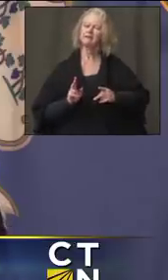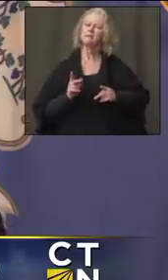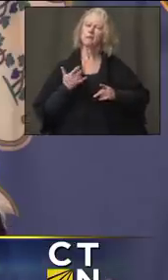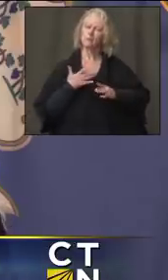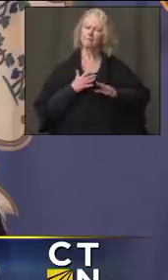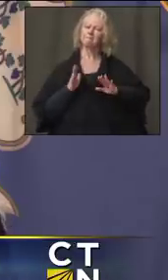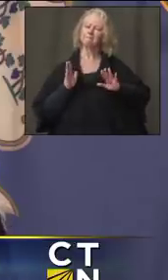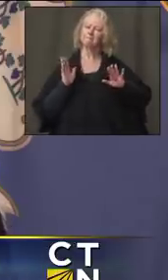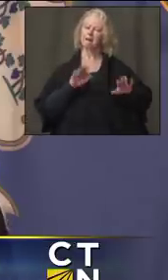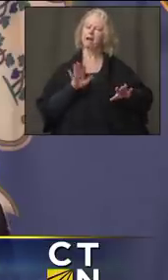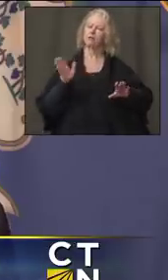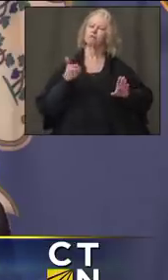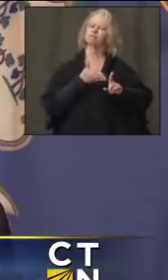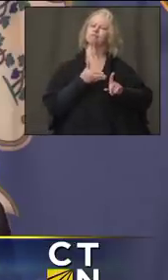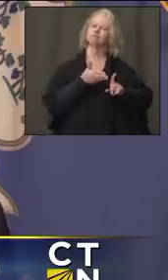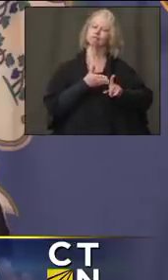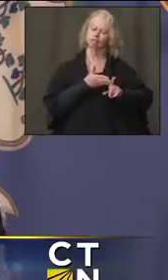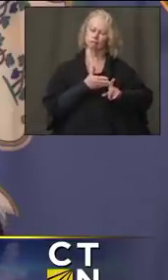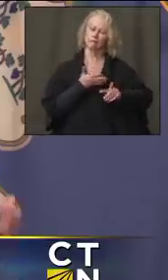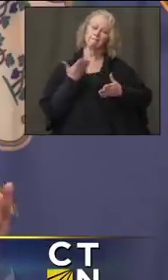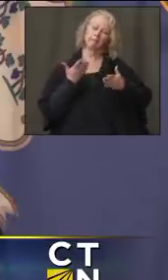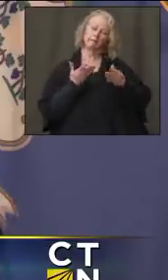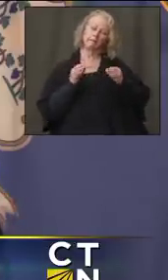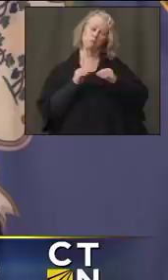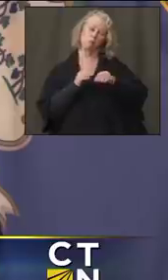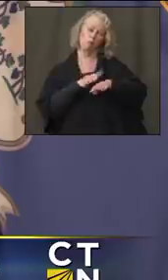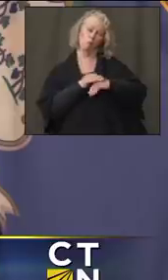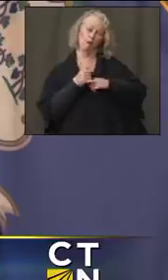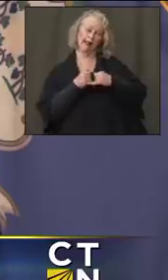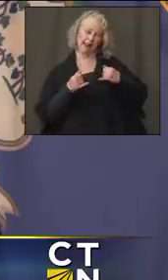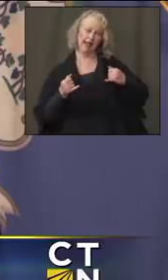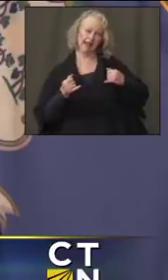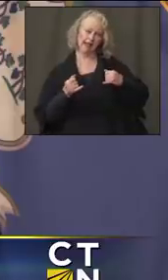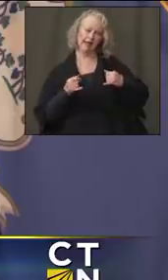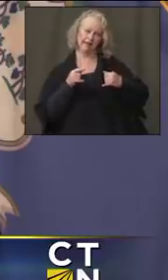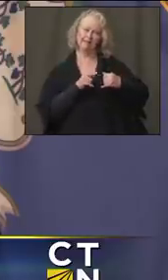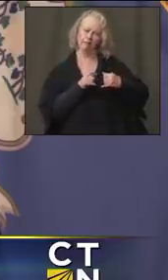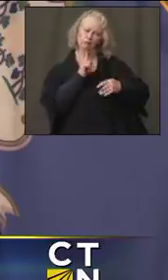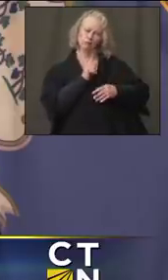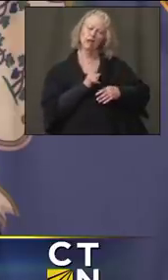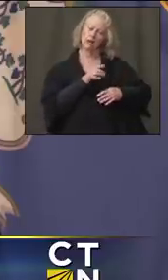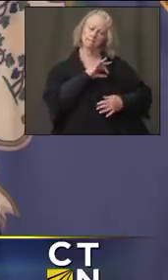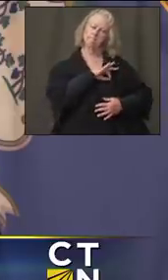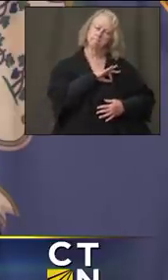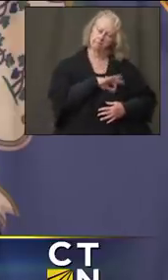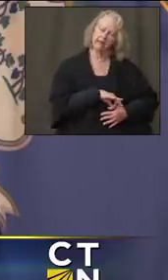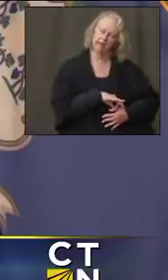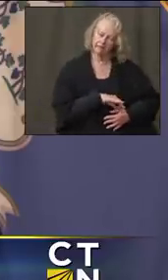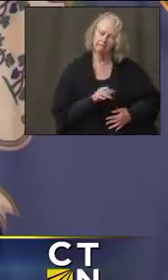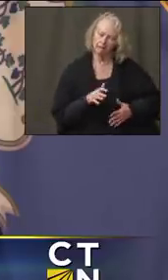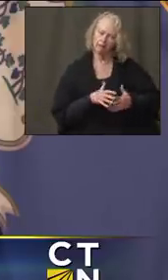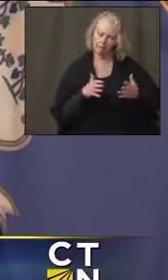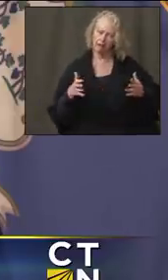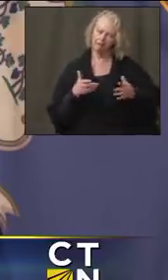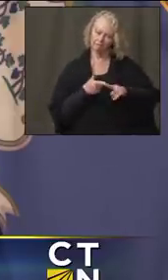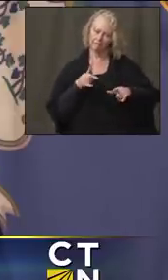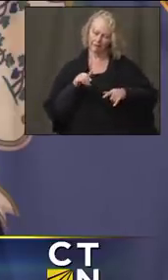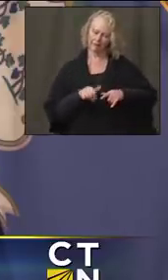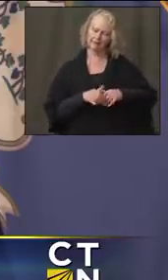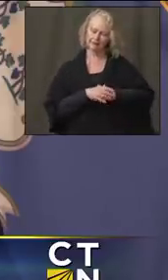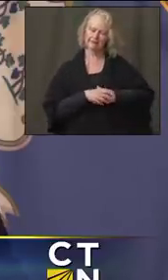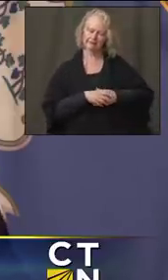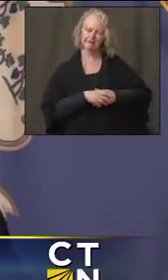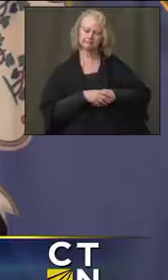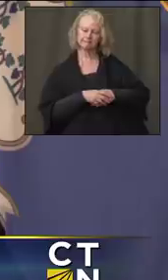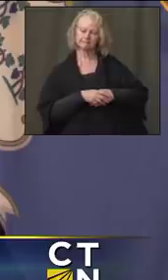traditional retail. Obviously, the online retail is going to get a big kick out of what's happened here in terms of money.